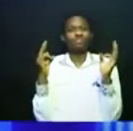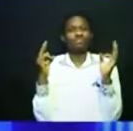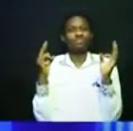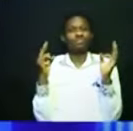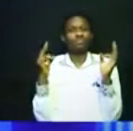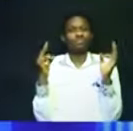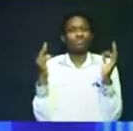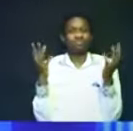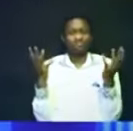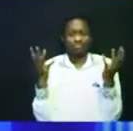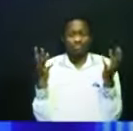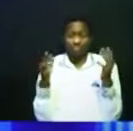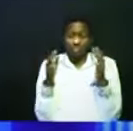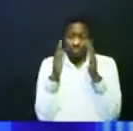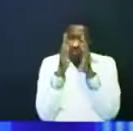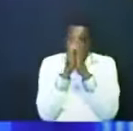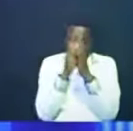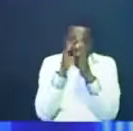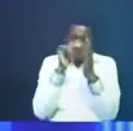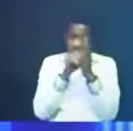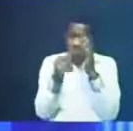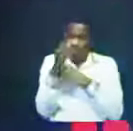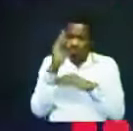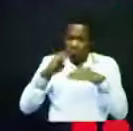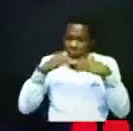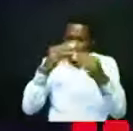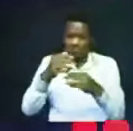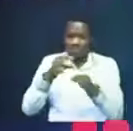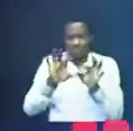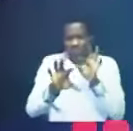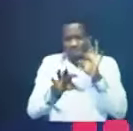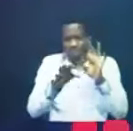we pray for God to give us the spirit of wisdom and understanding,